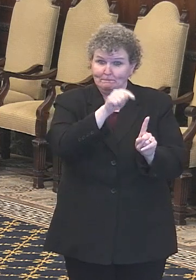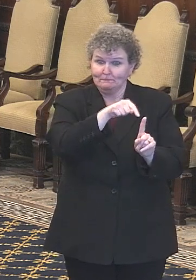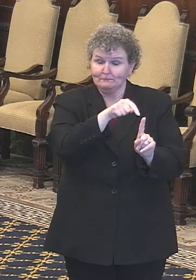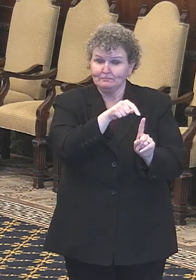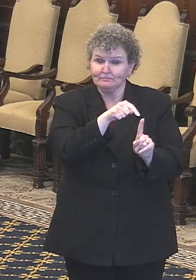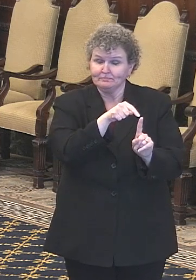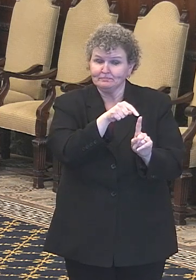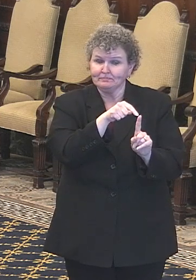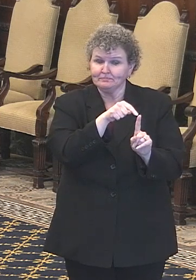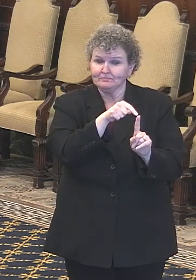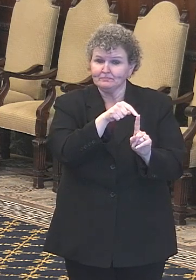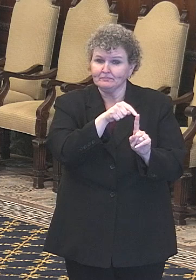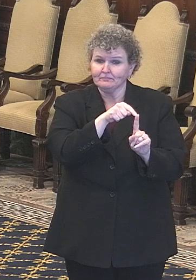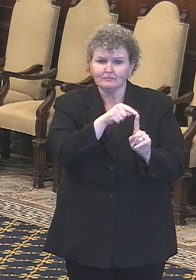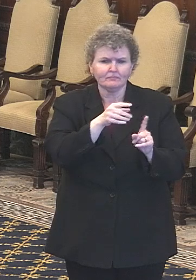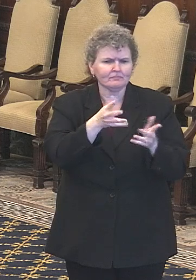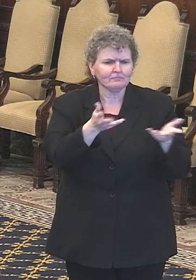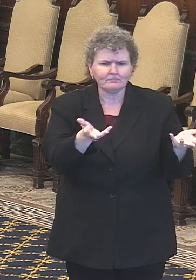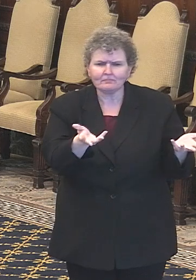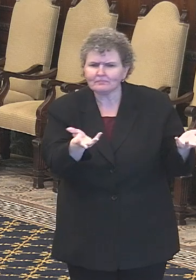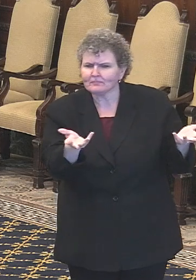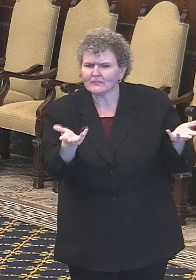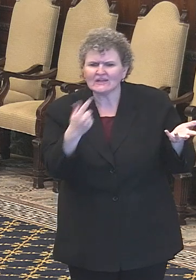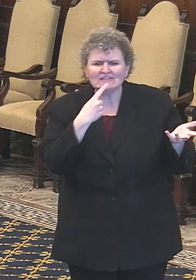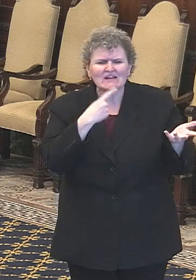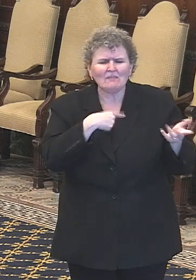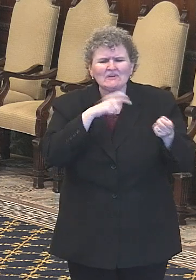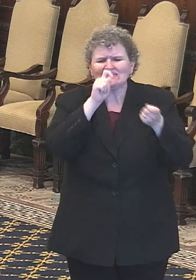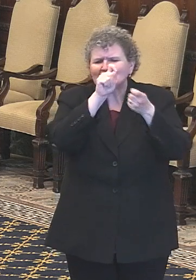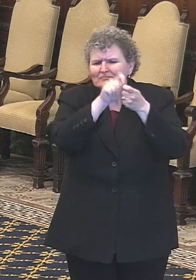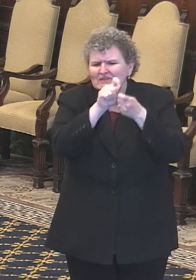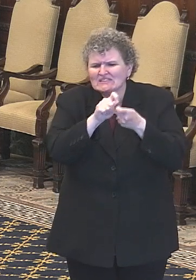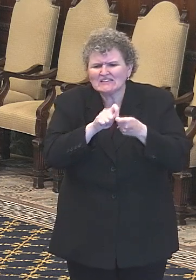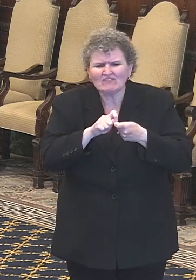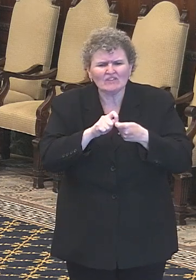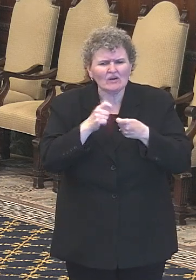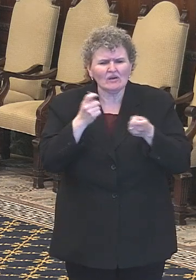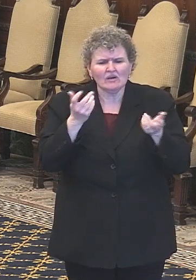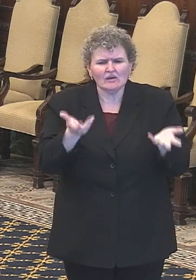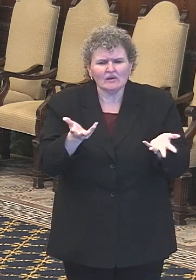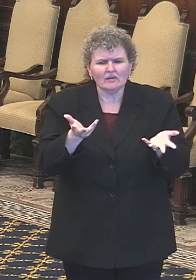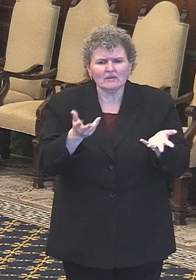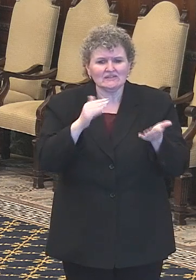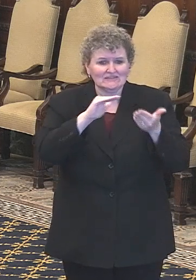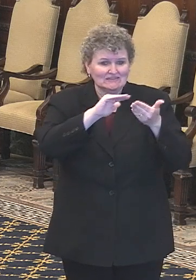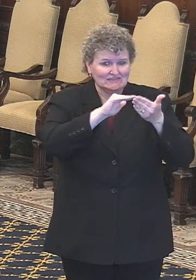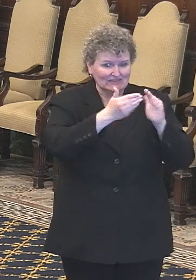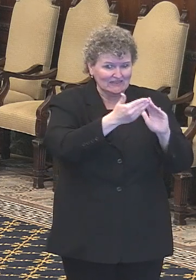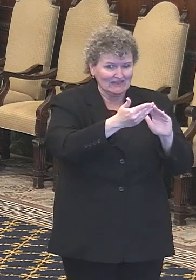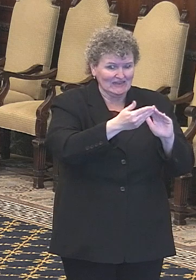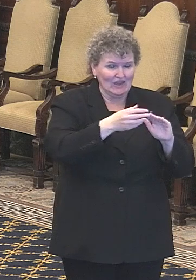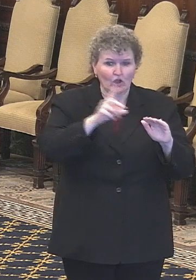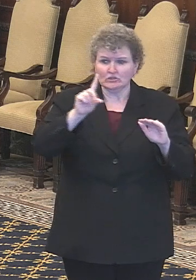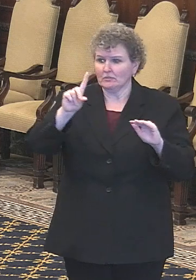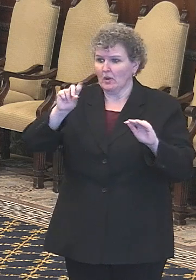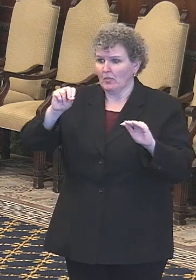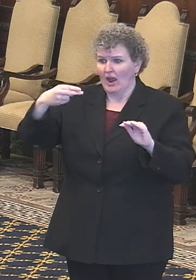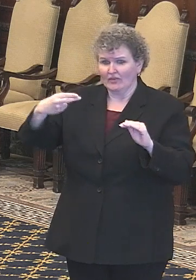anywhere where you're around people. Is the same thing? Is Philadelphia kind of